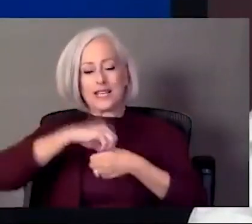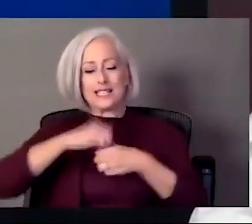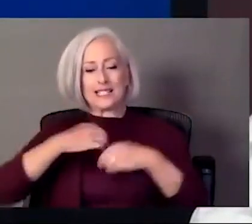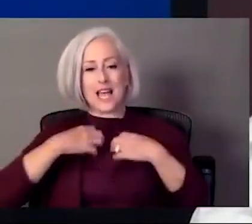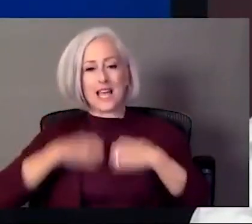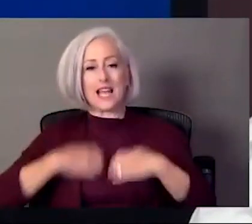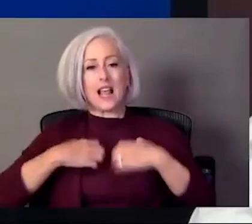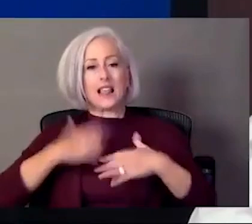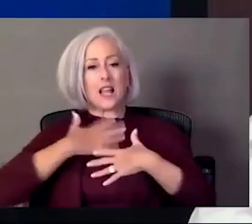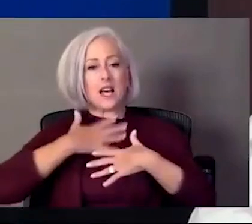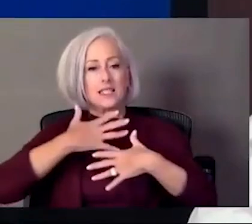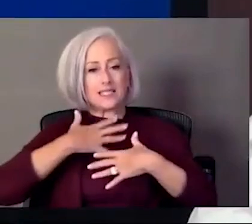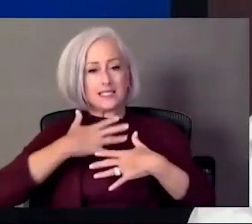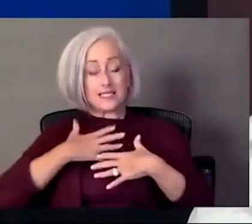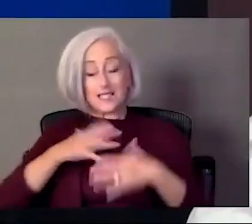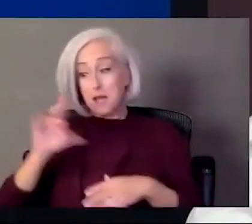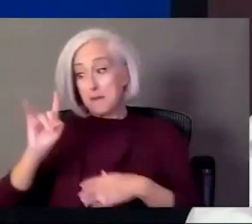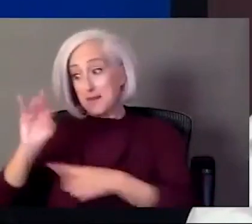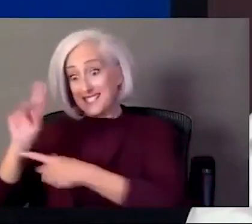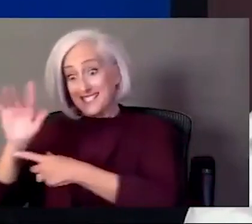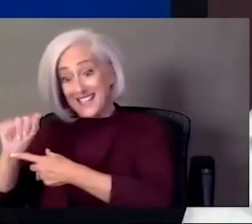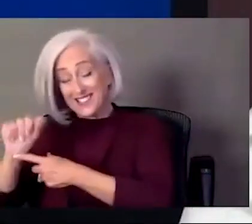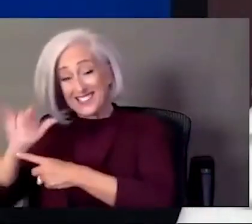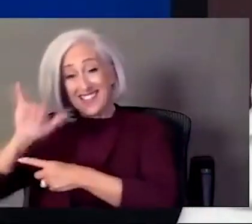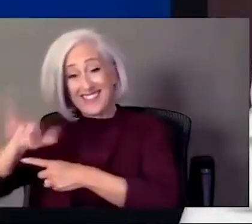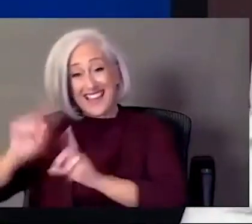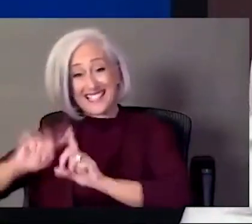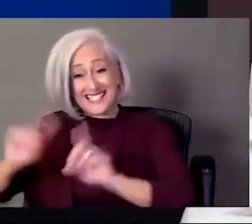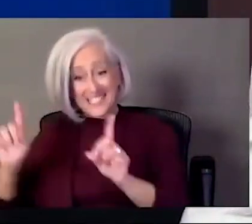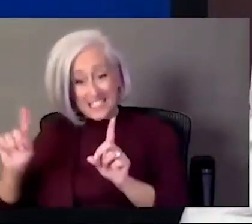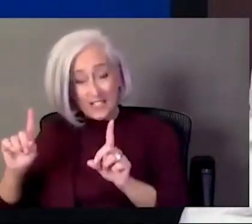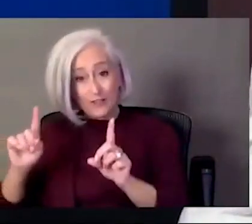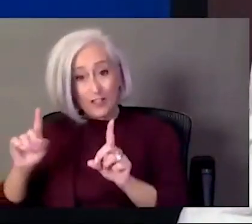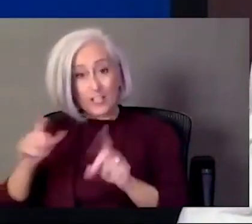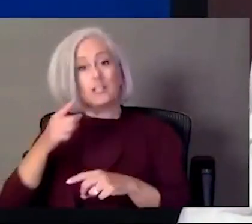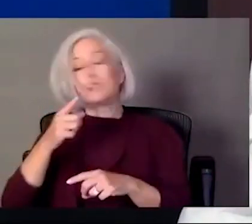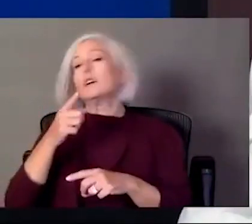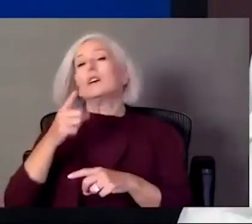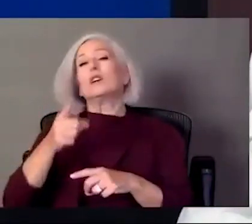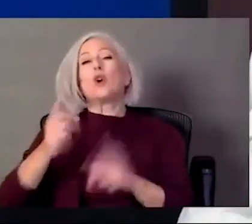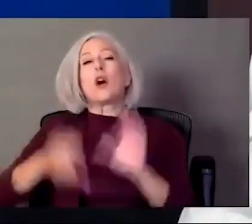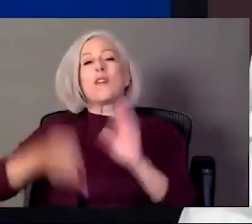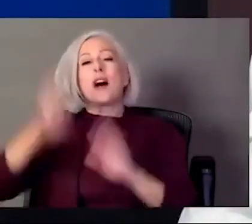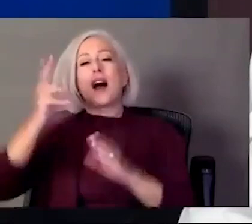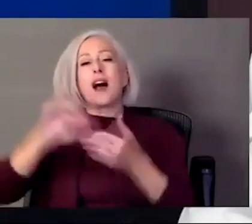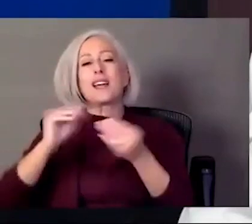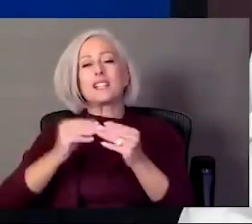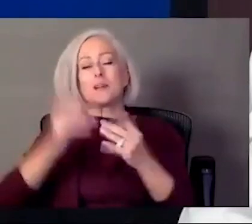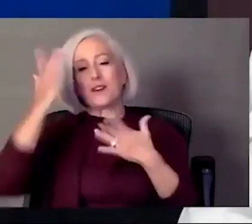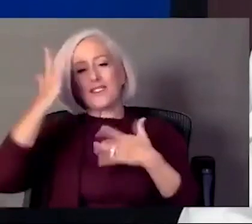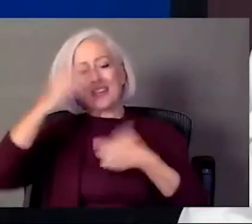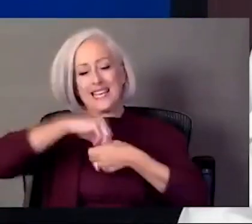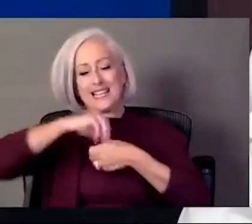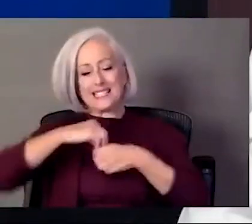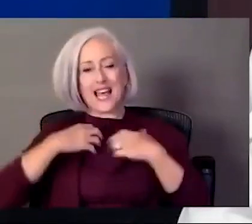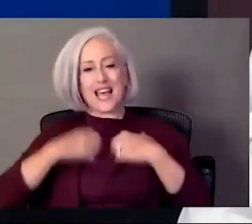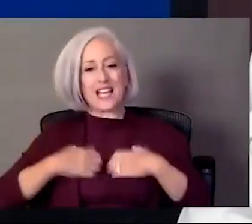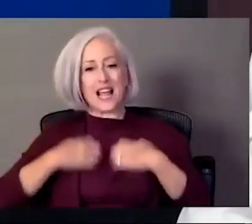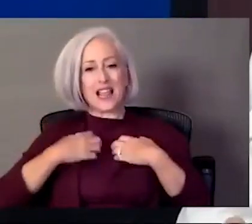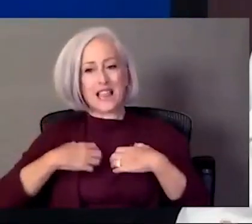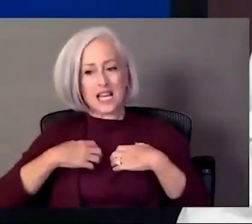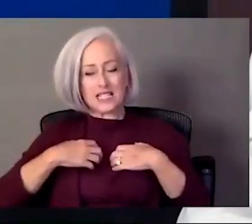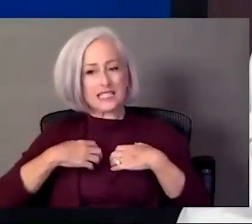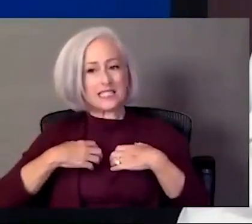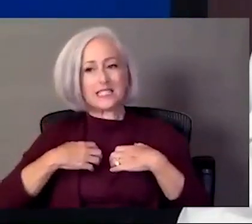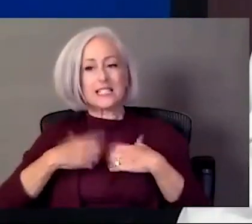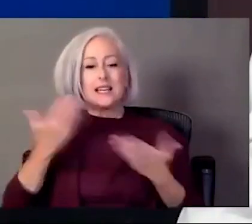delta strain is a little different, and so you still have a higher number of viruses in your airway, maybe not quite as many of those who are unvaccinated, but